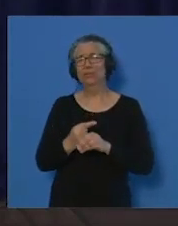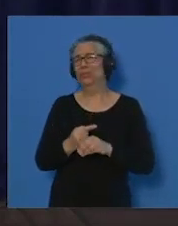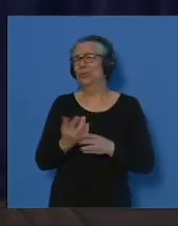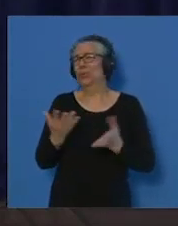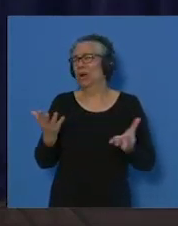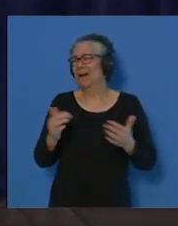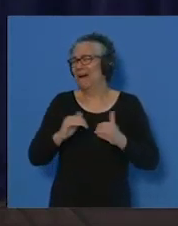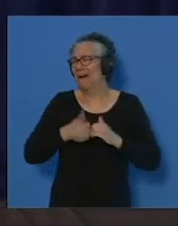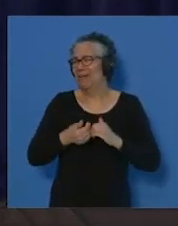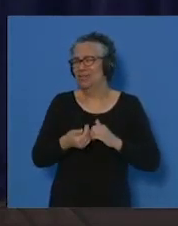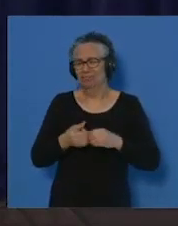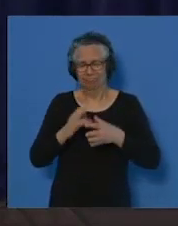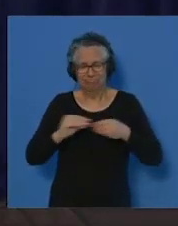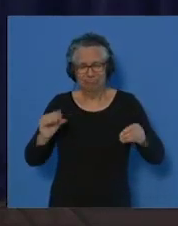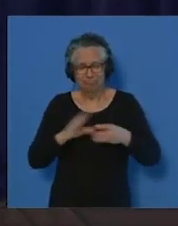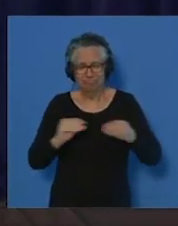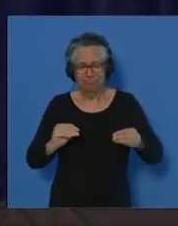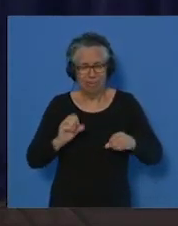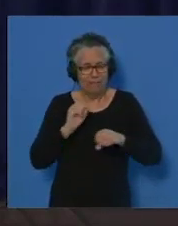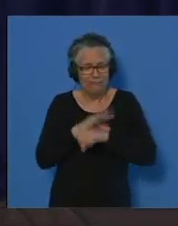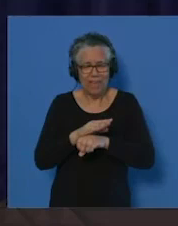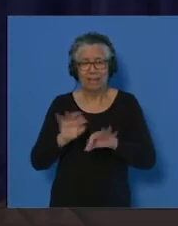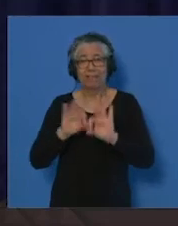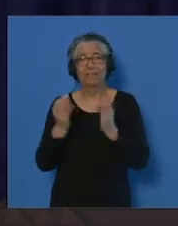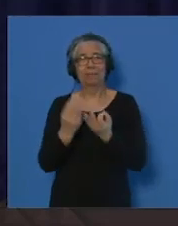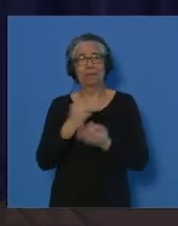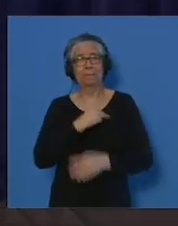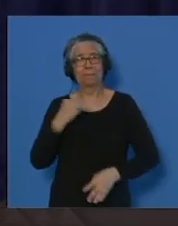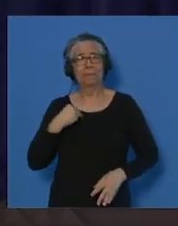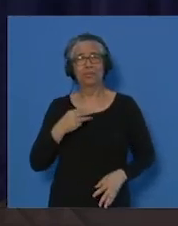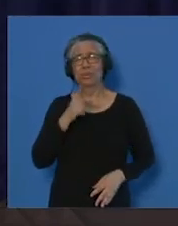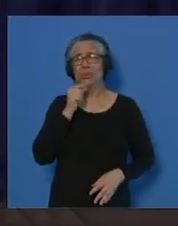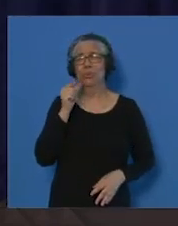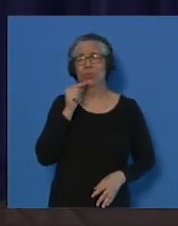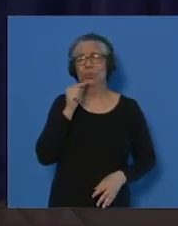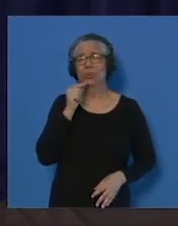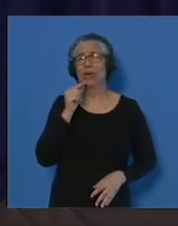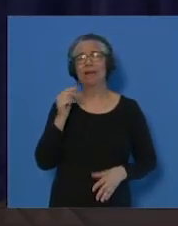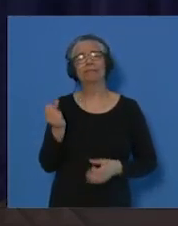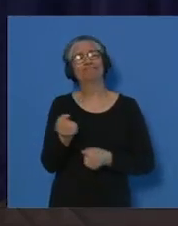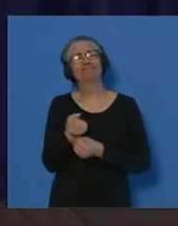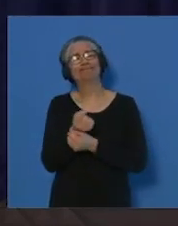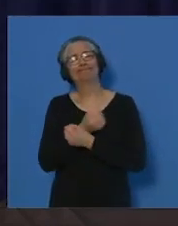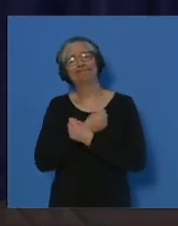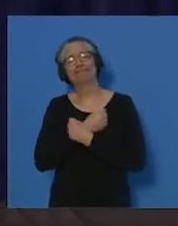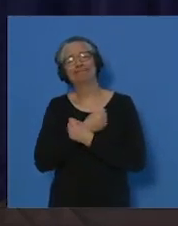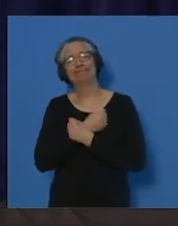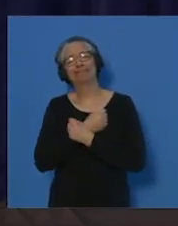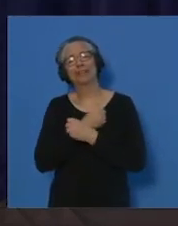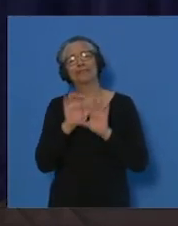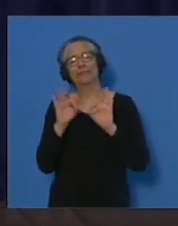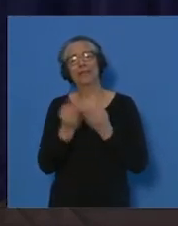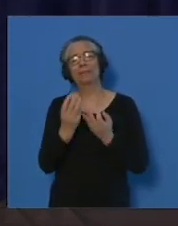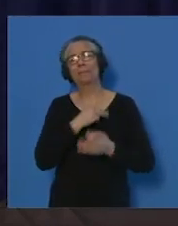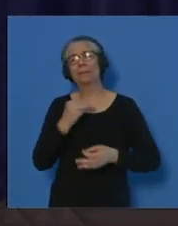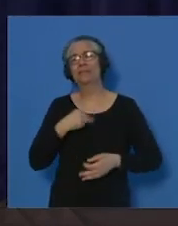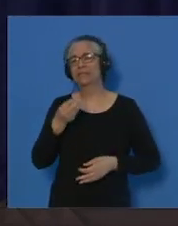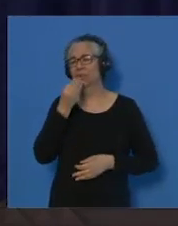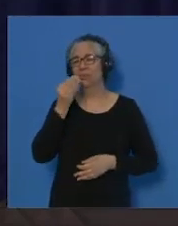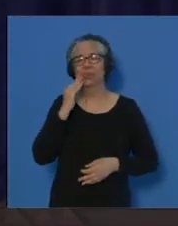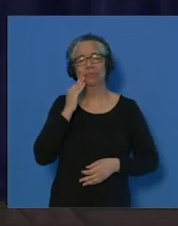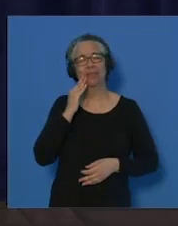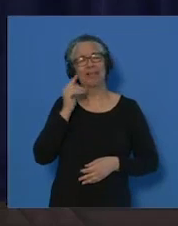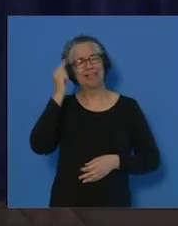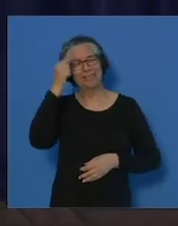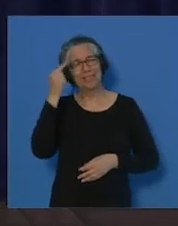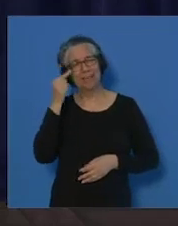will have on family members who have loved ones in the homes that you're writing about. Think about the added stress and